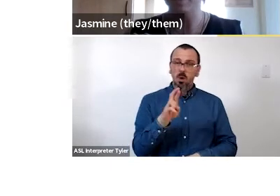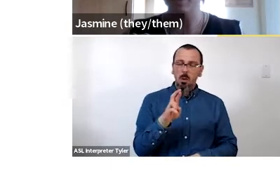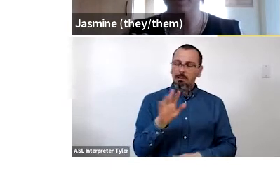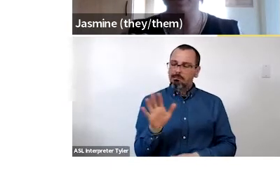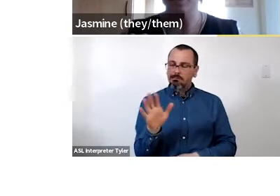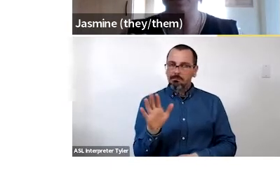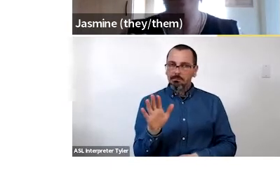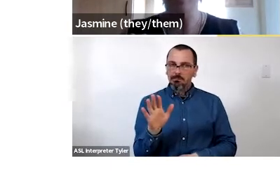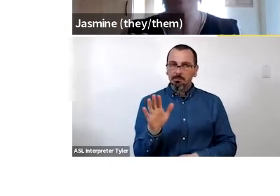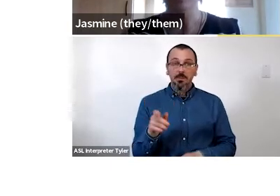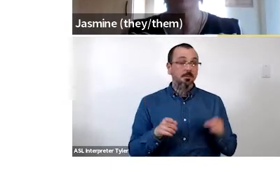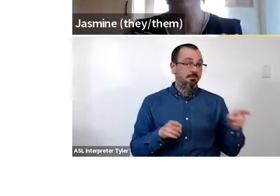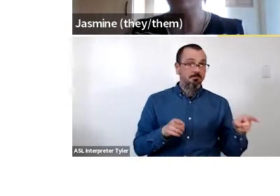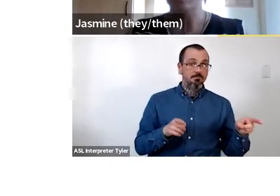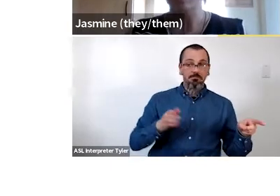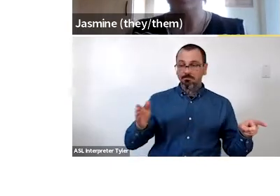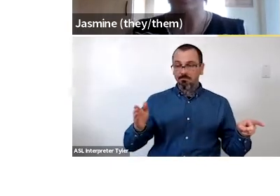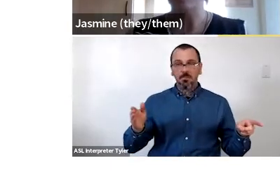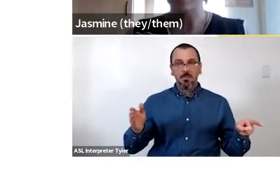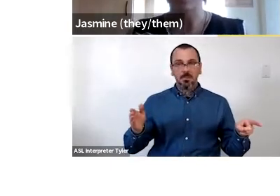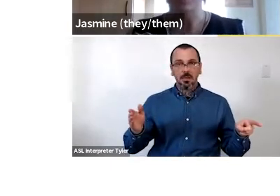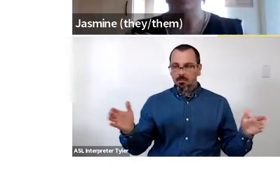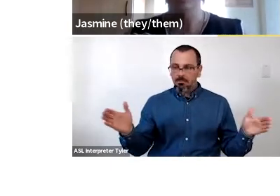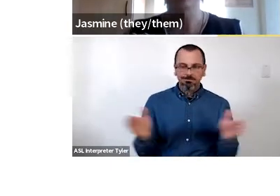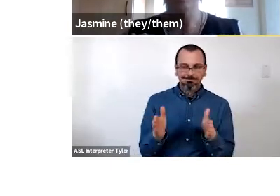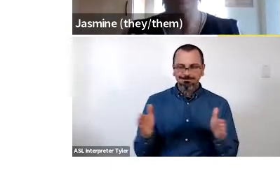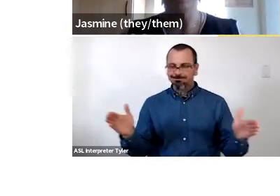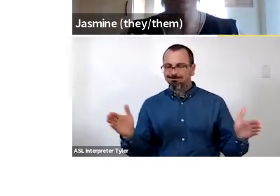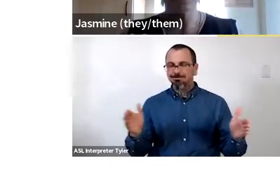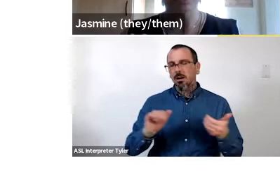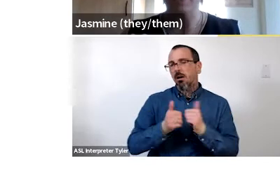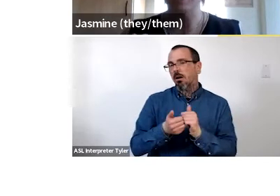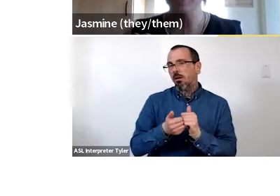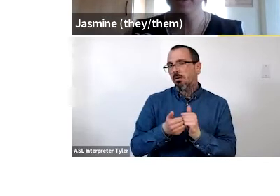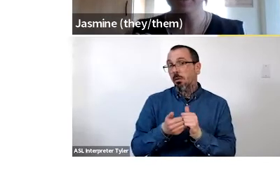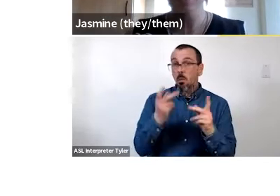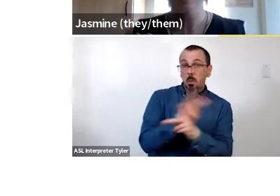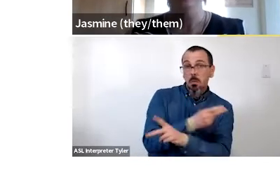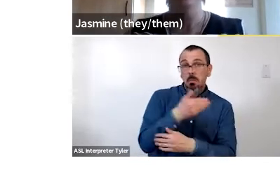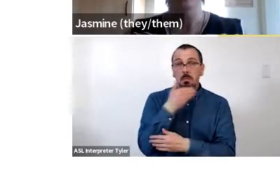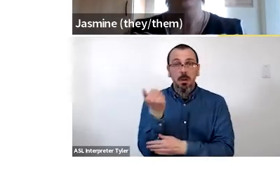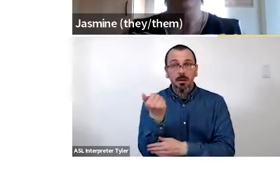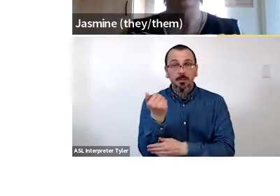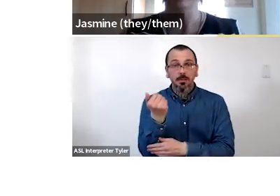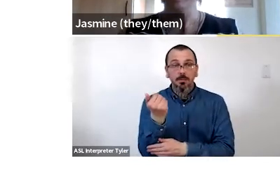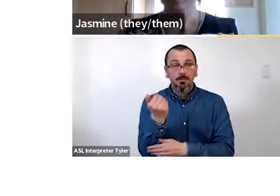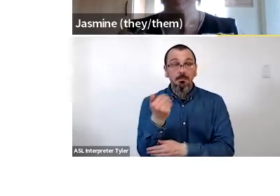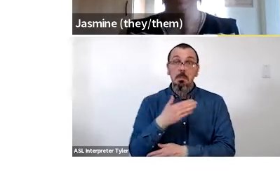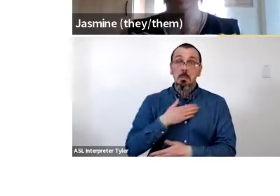stress and psychological distress, or did it increase it and make it worse? My results were insignificant, meaning